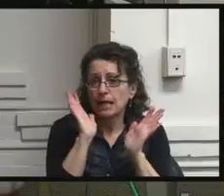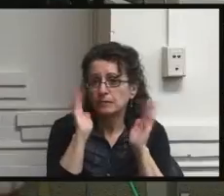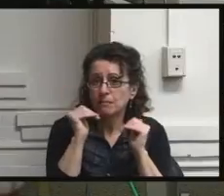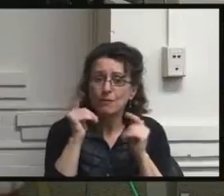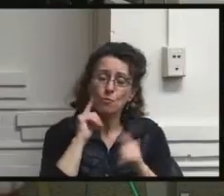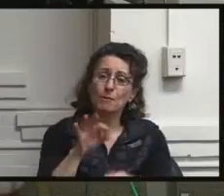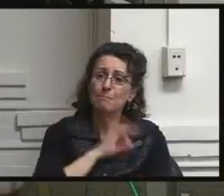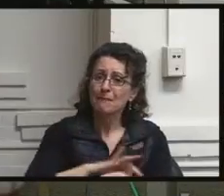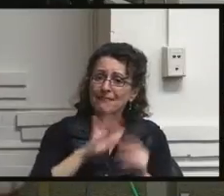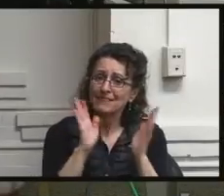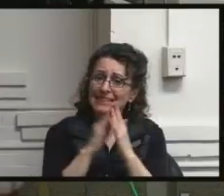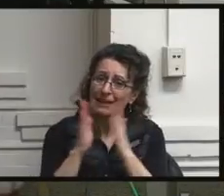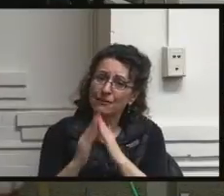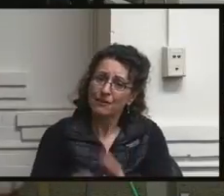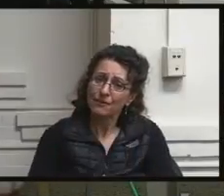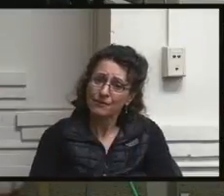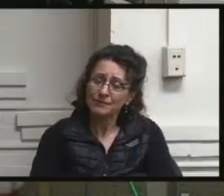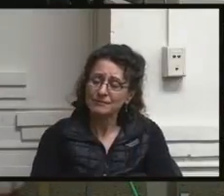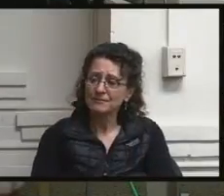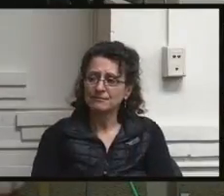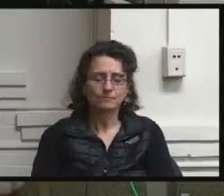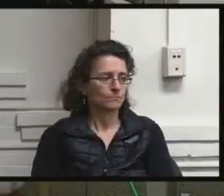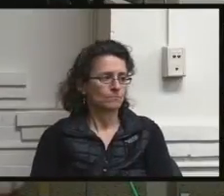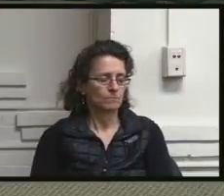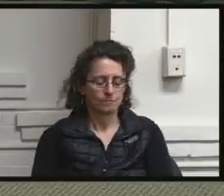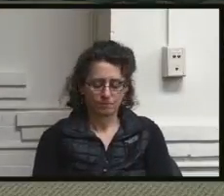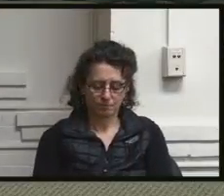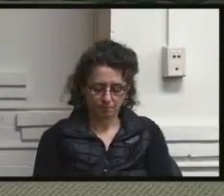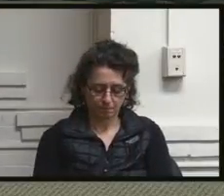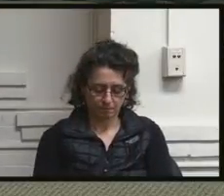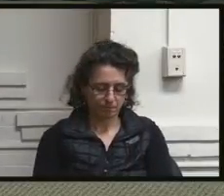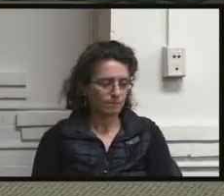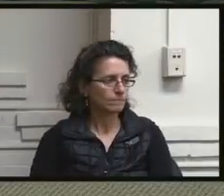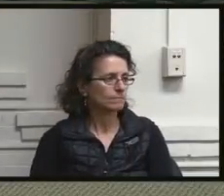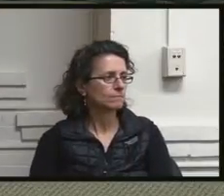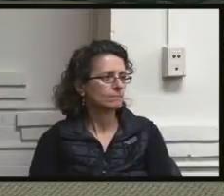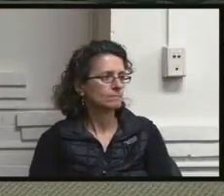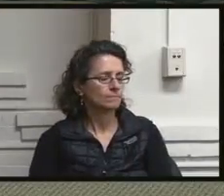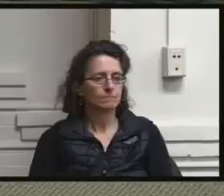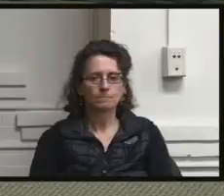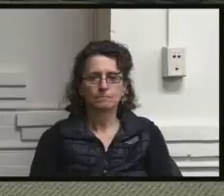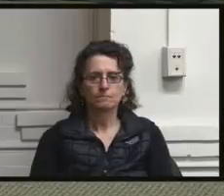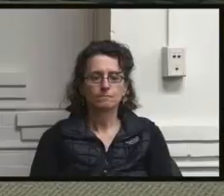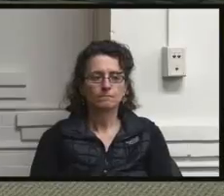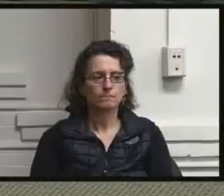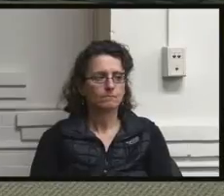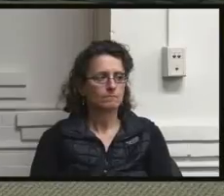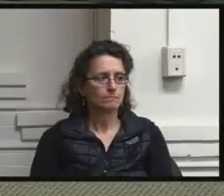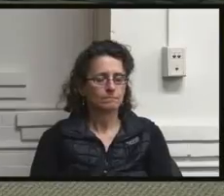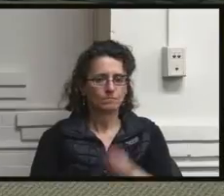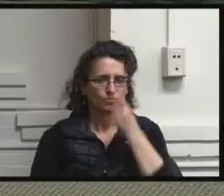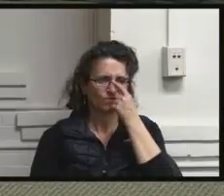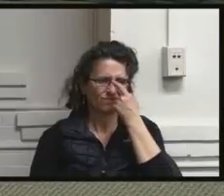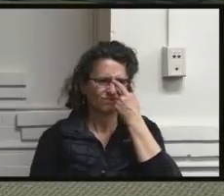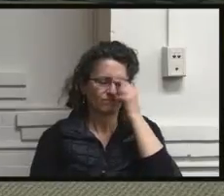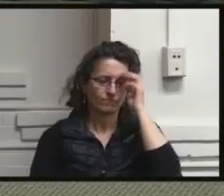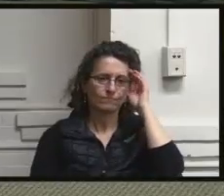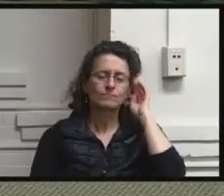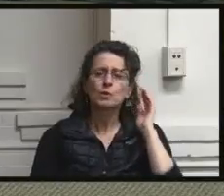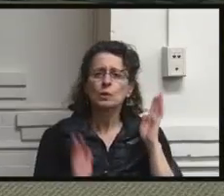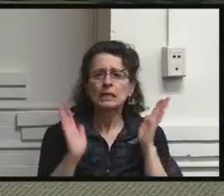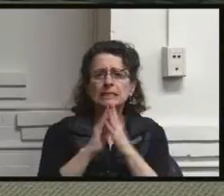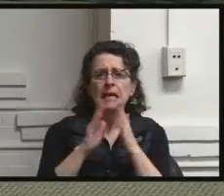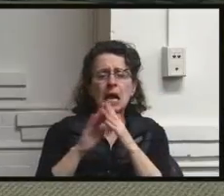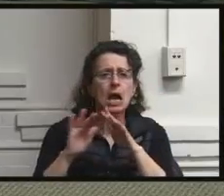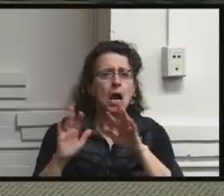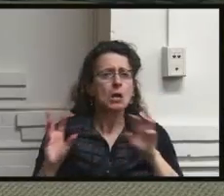the downtown. So I certainly don't want to, you know, what people have done downtown and the flowers,